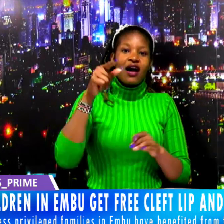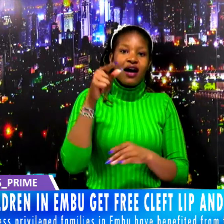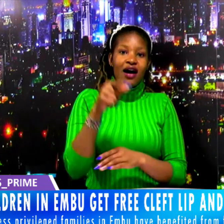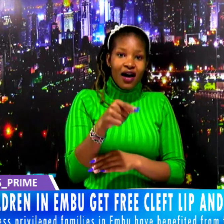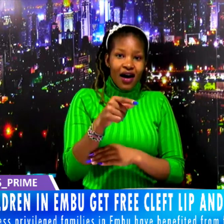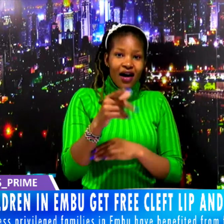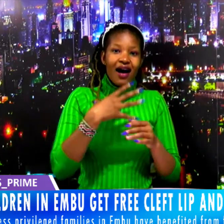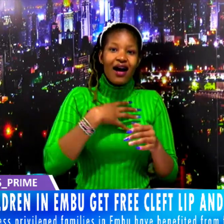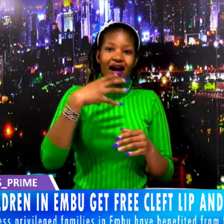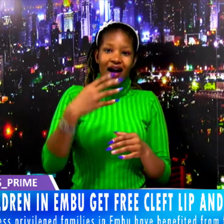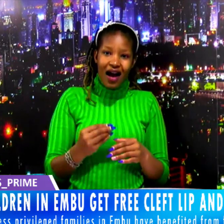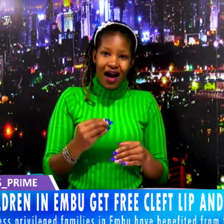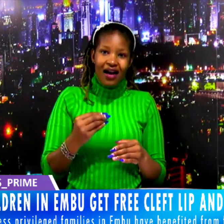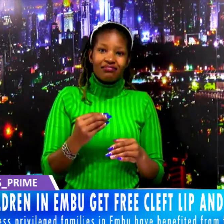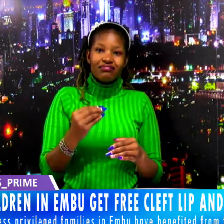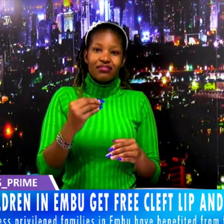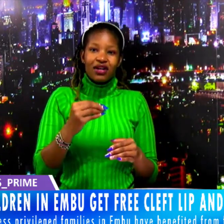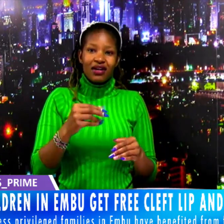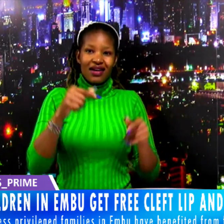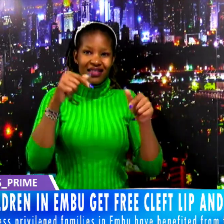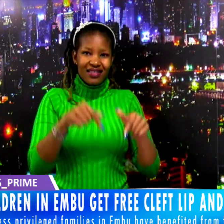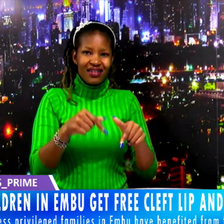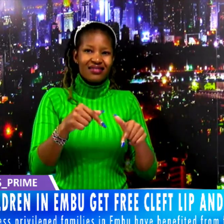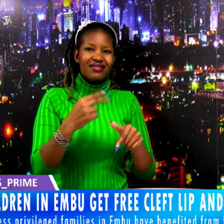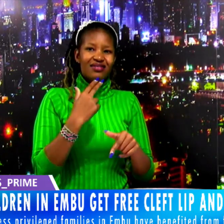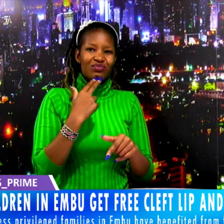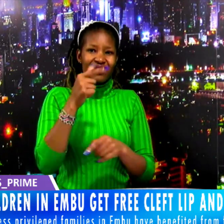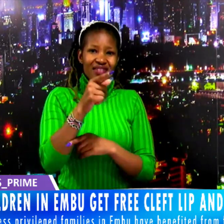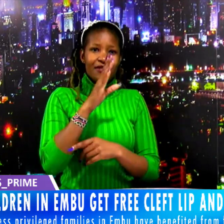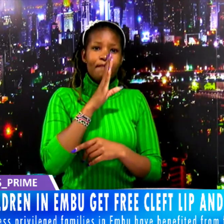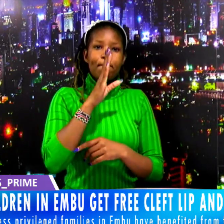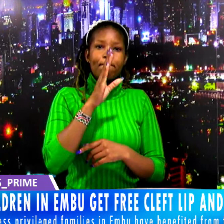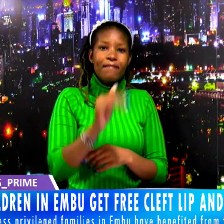with County Health Department.